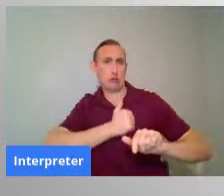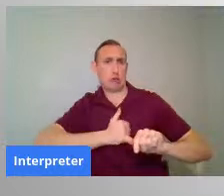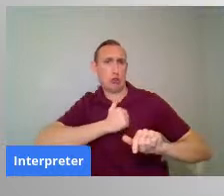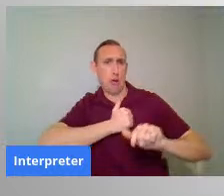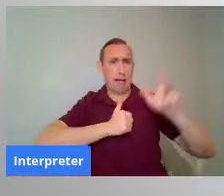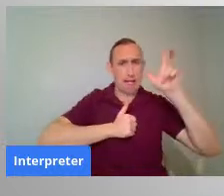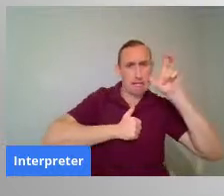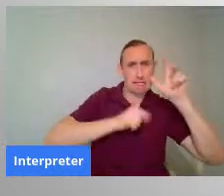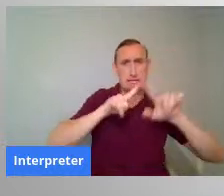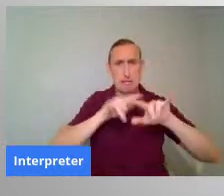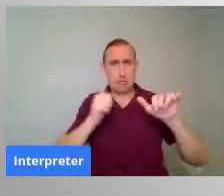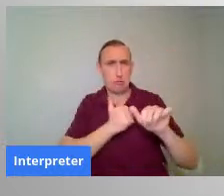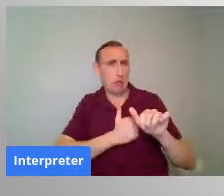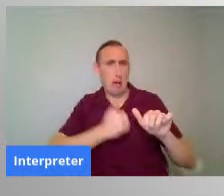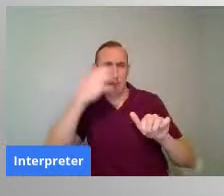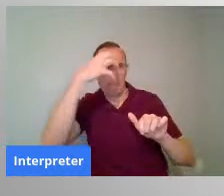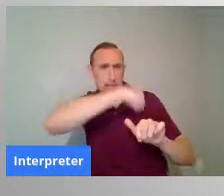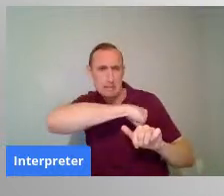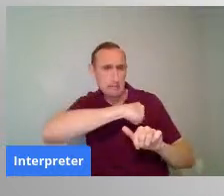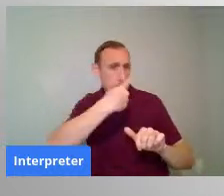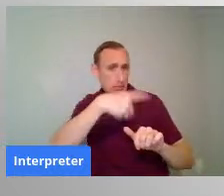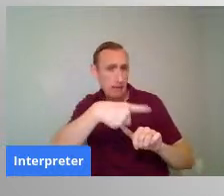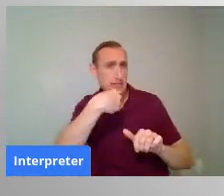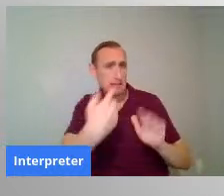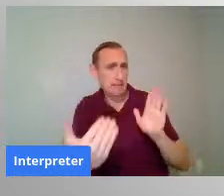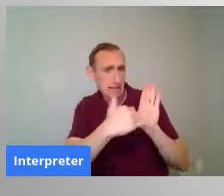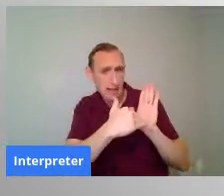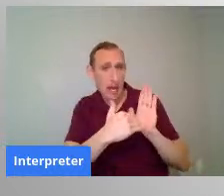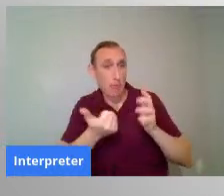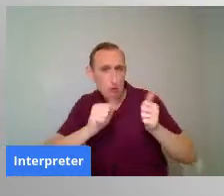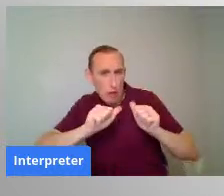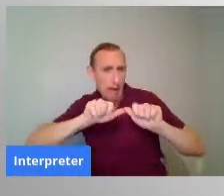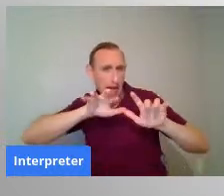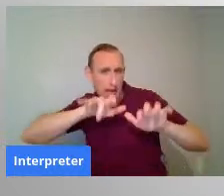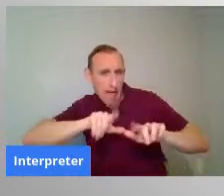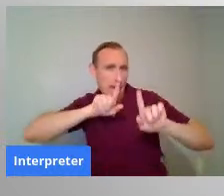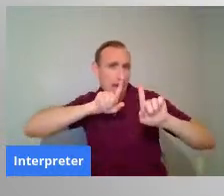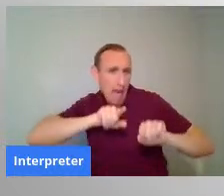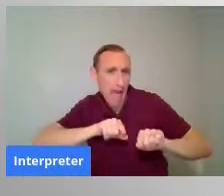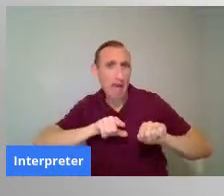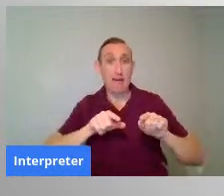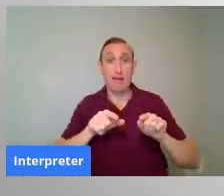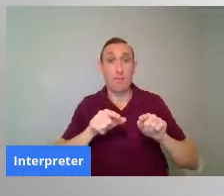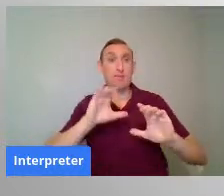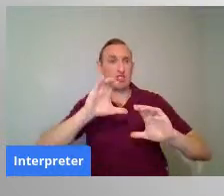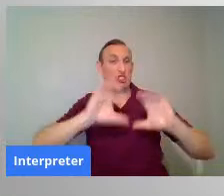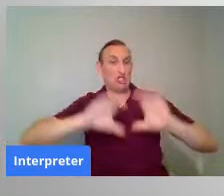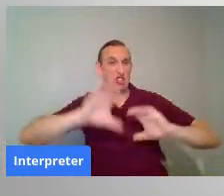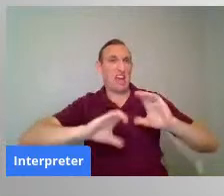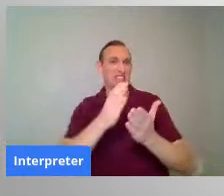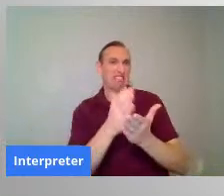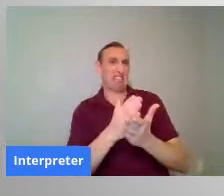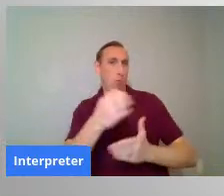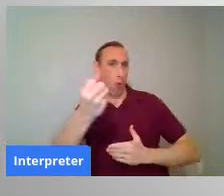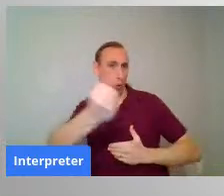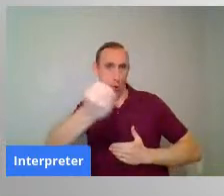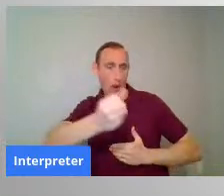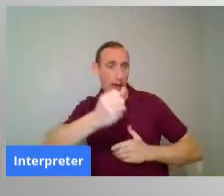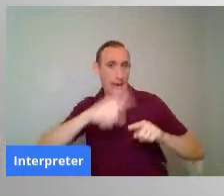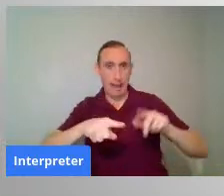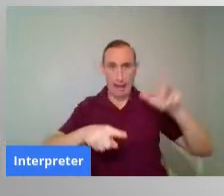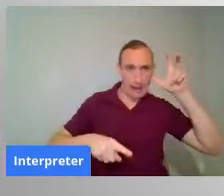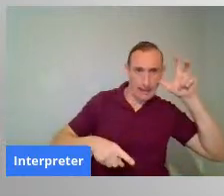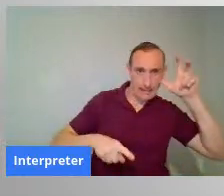sorry. No, can you repeat that? And maybe we need to stop using the chat, and because what we have